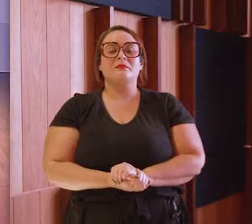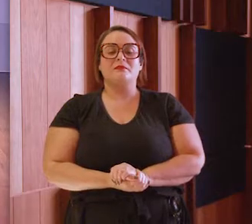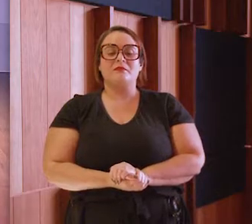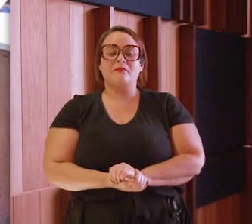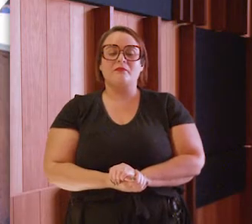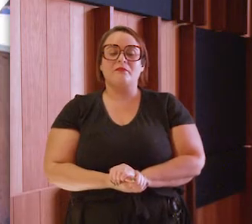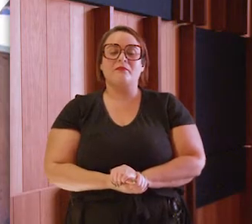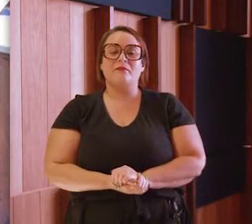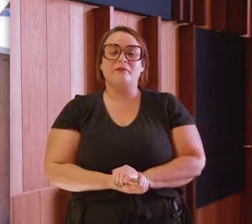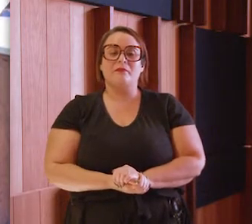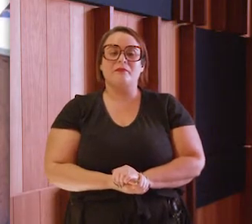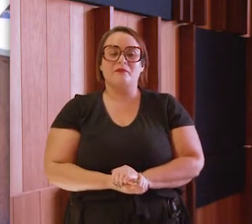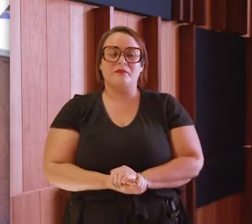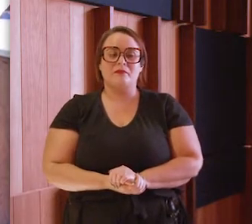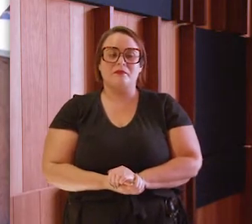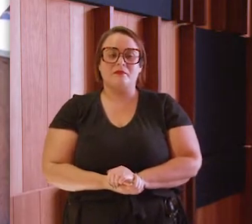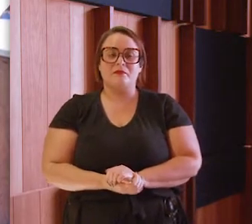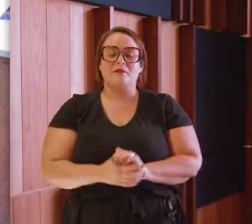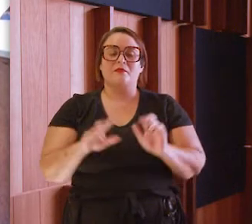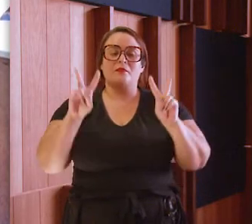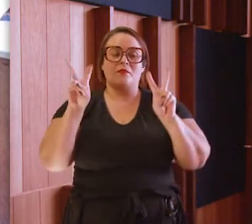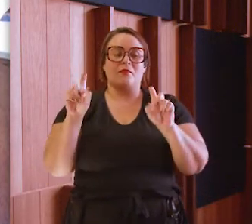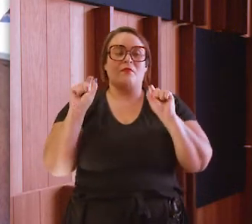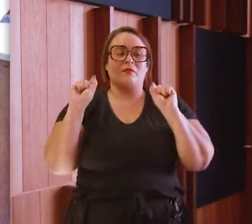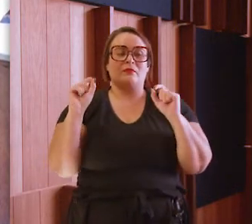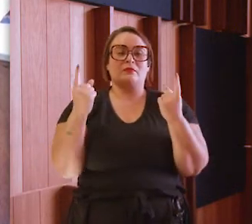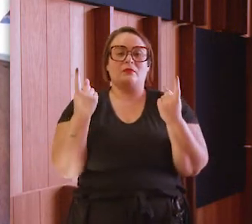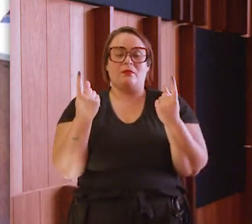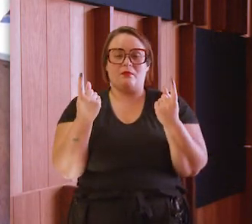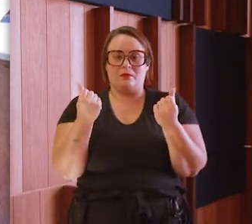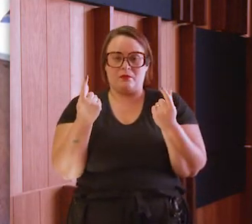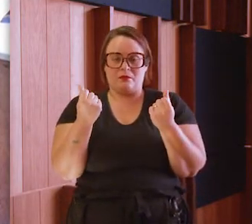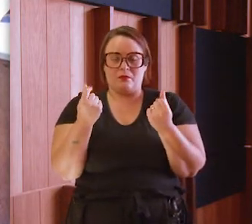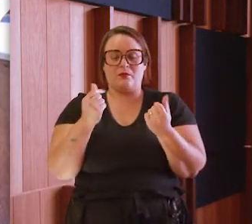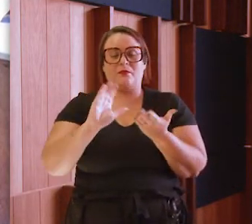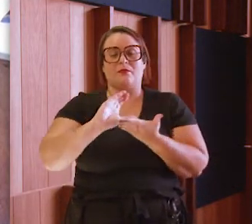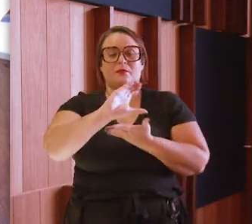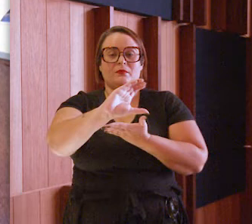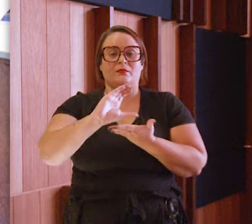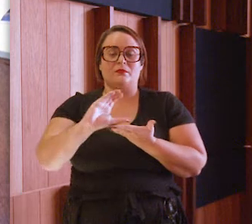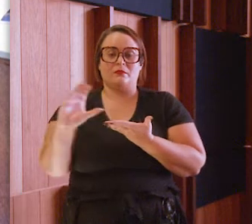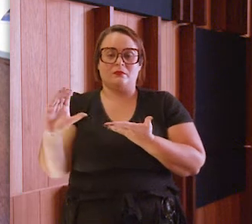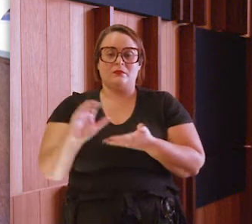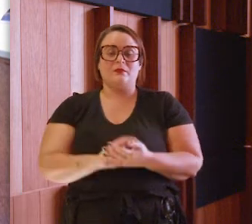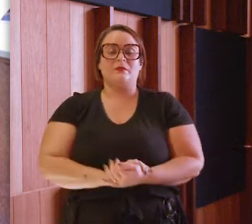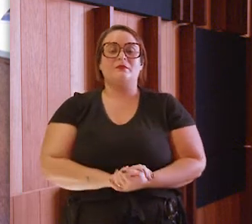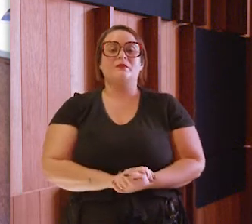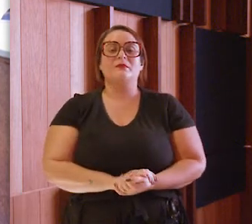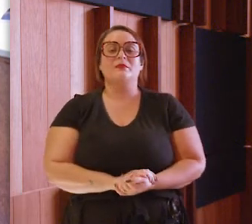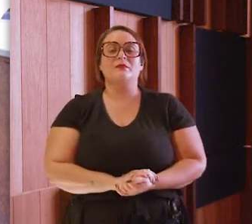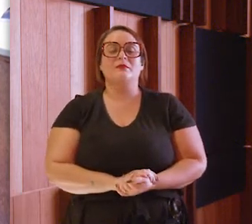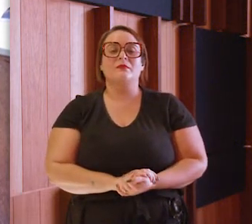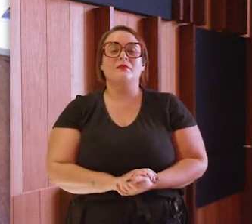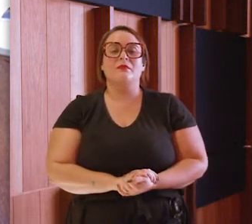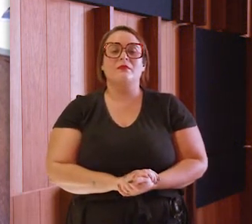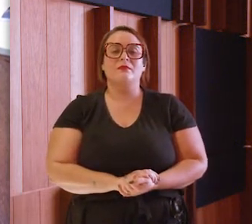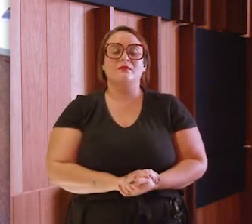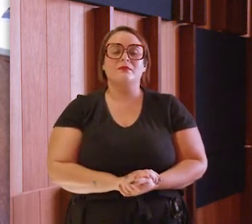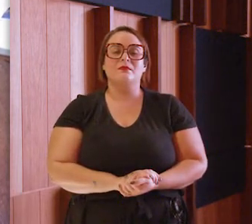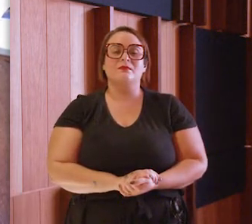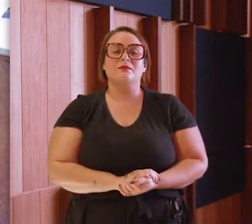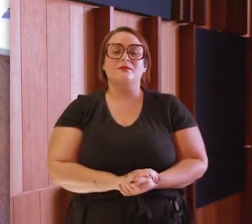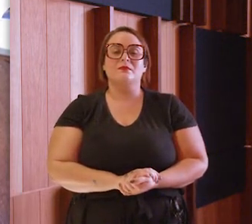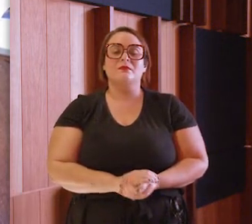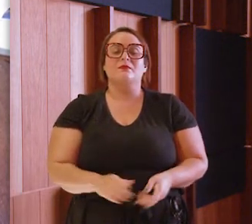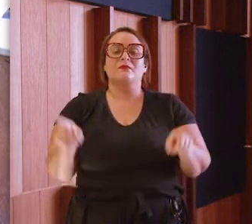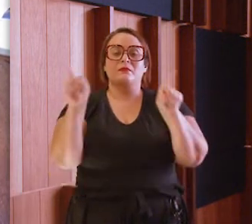is still at the heart of the correct functioning of Pillar 2. It is basically implicit. In some countries